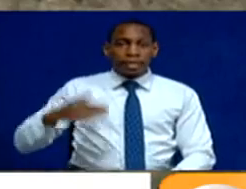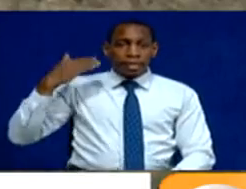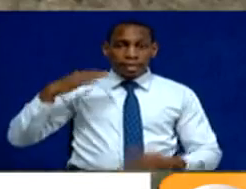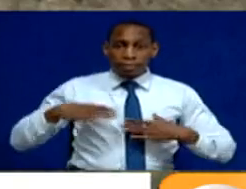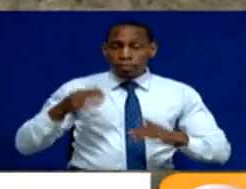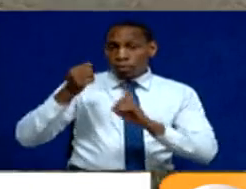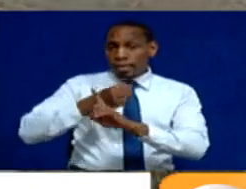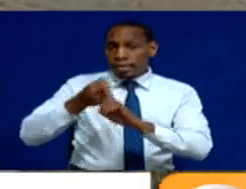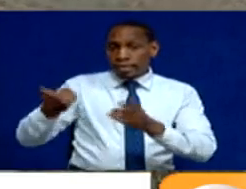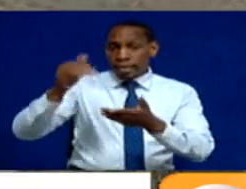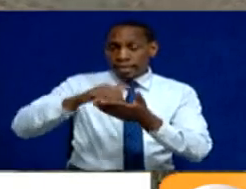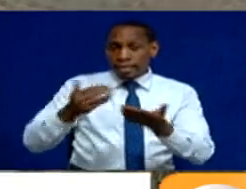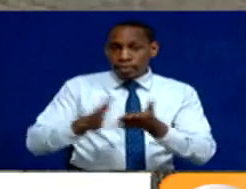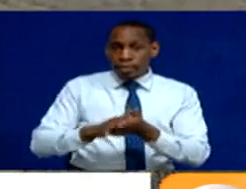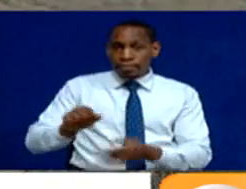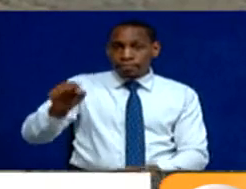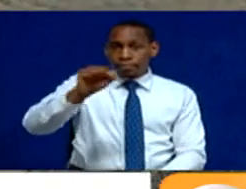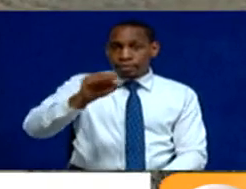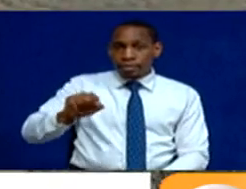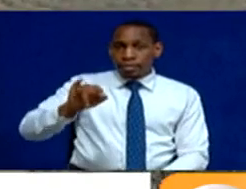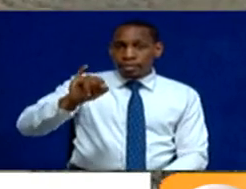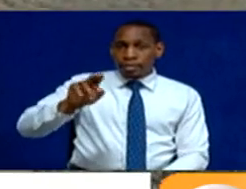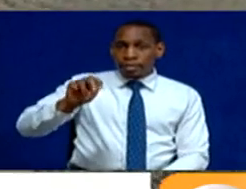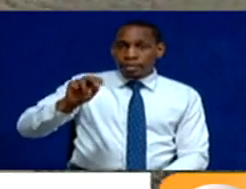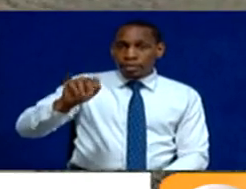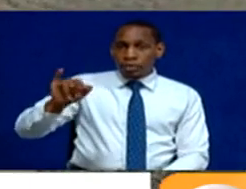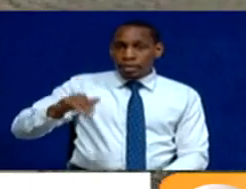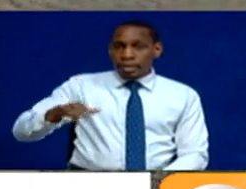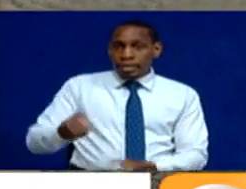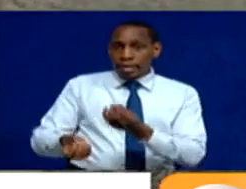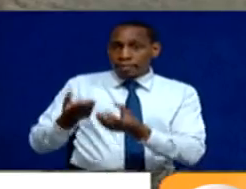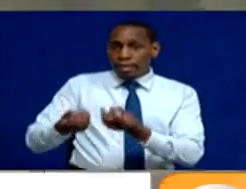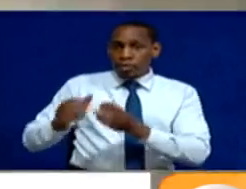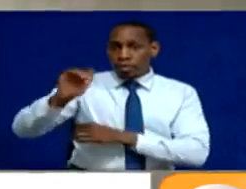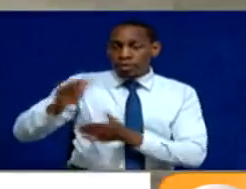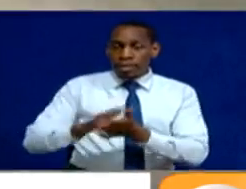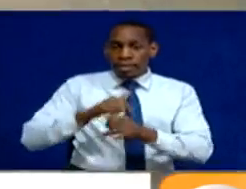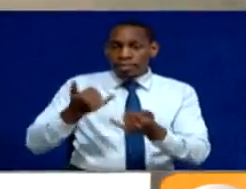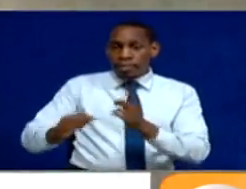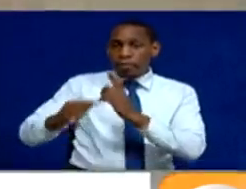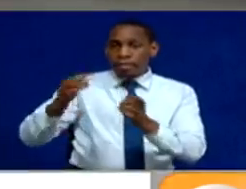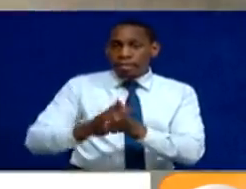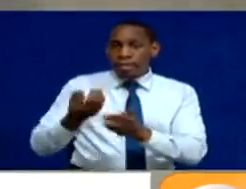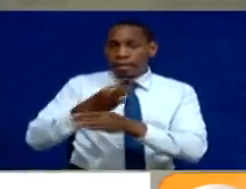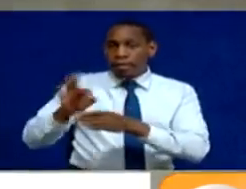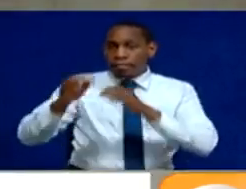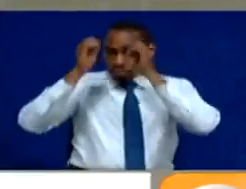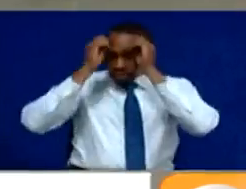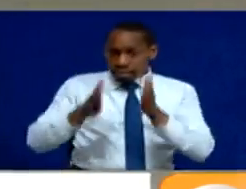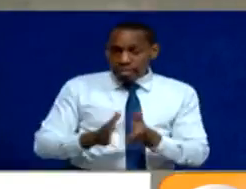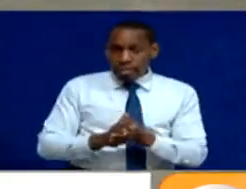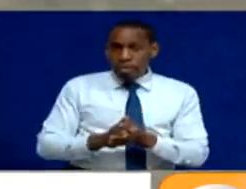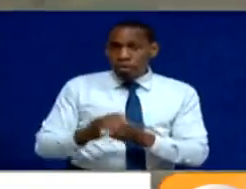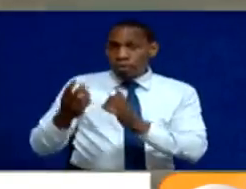Bandits struck again at Sinoni area of Baringo County, this time round, taking the life of a Form 3 student